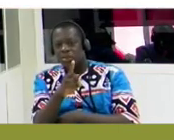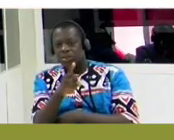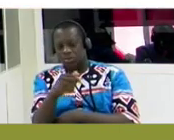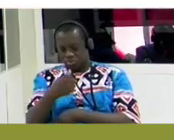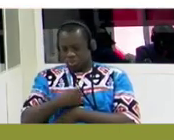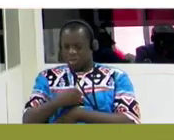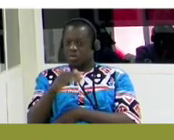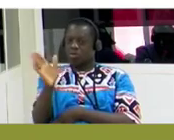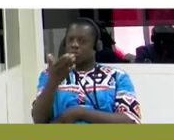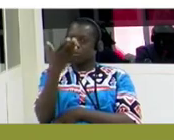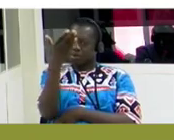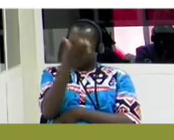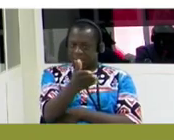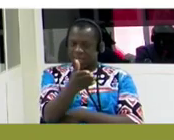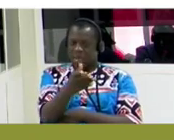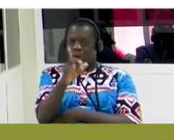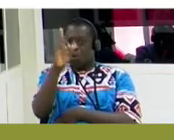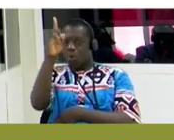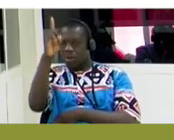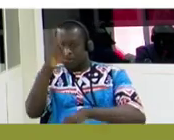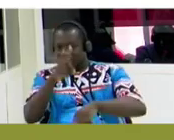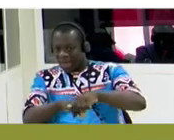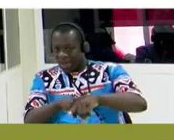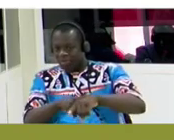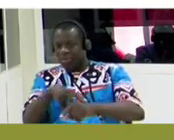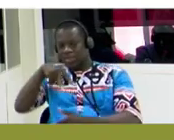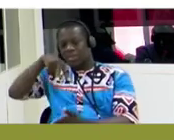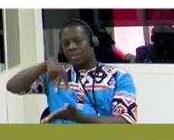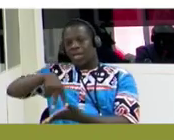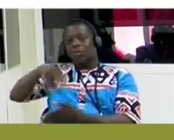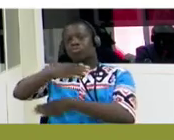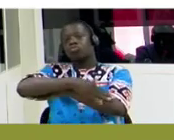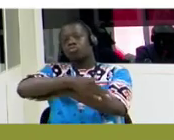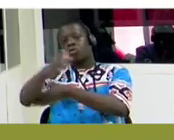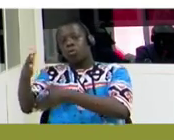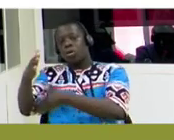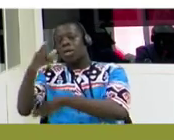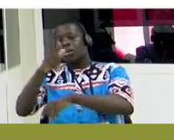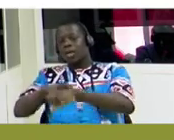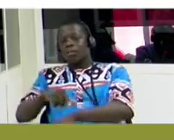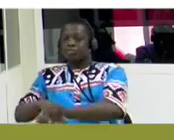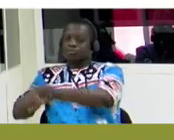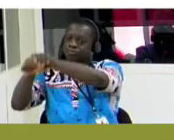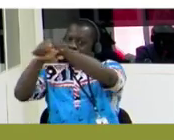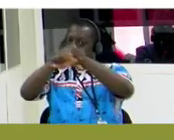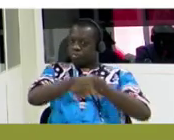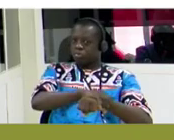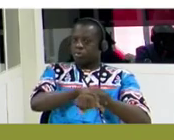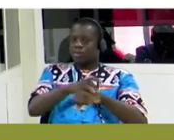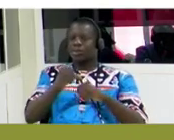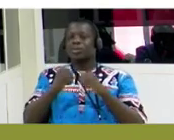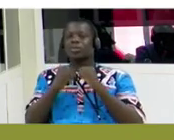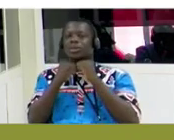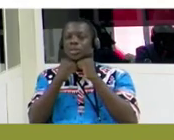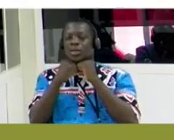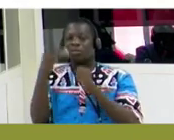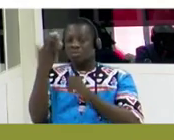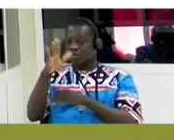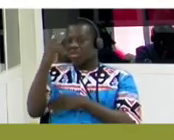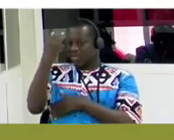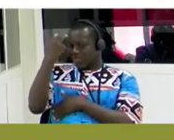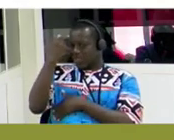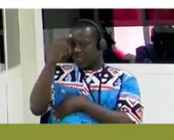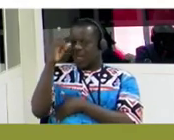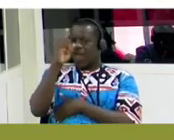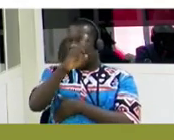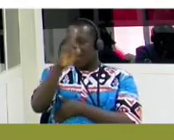once. I was standing by the door when they brought Sana. I was standing by the door. He might take it that every time they went there, I'll be